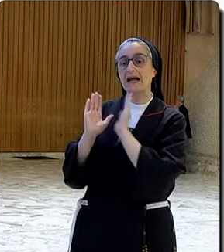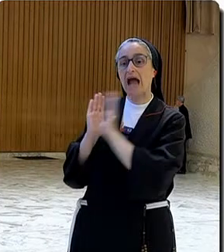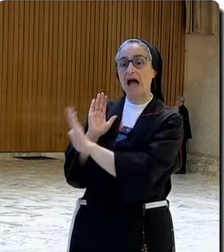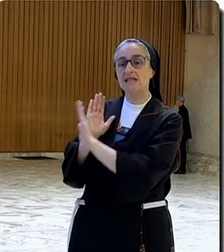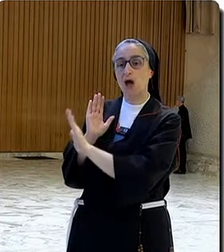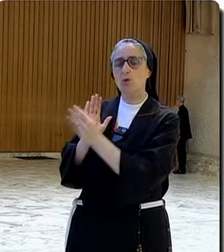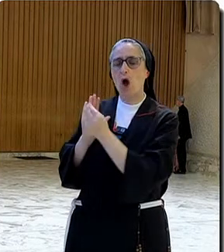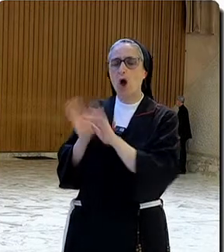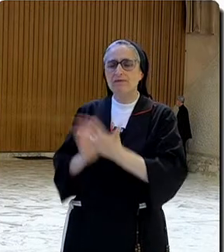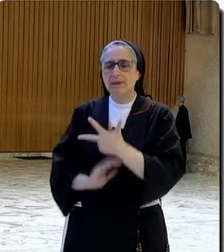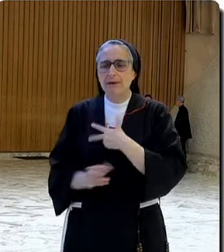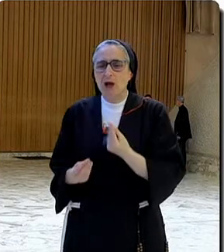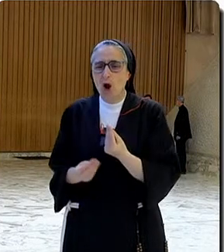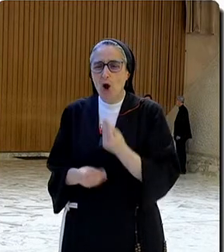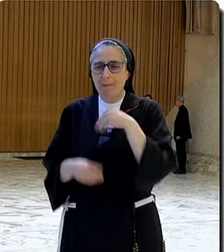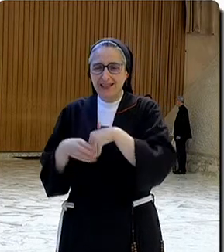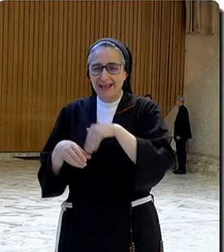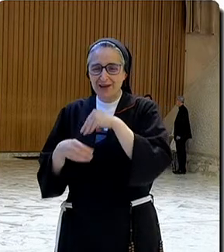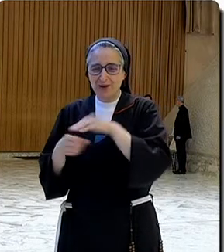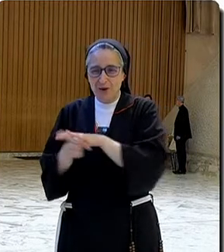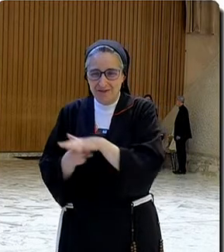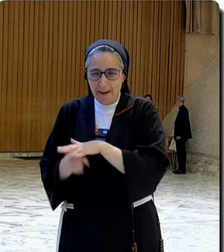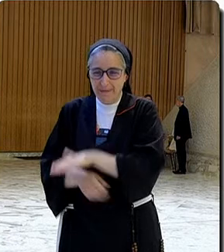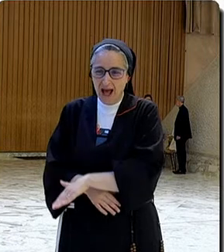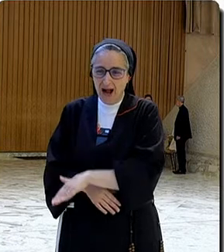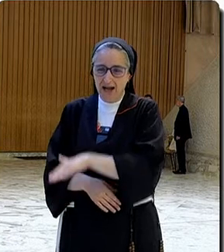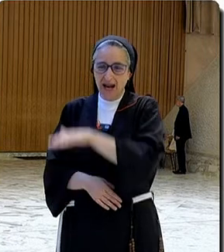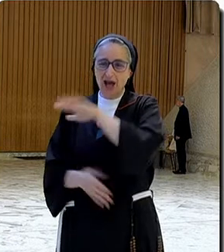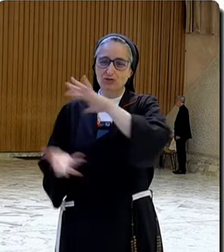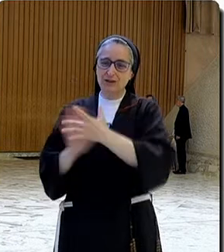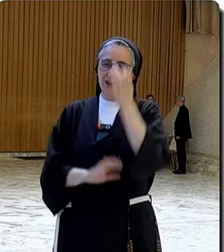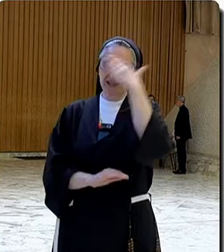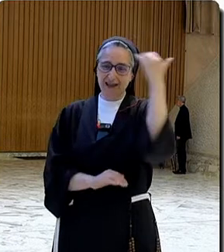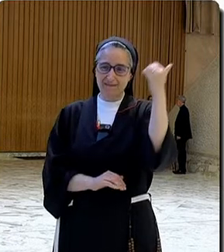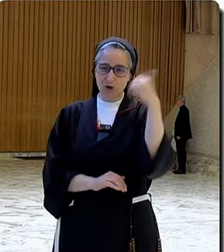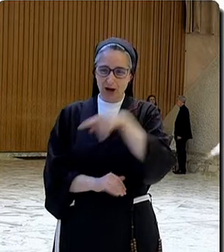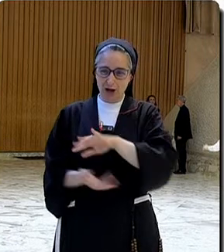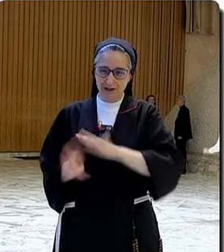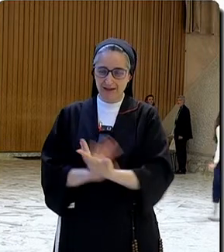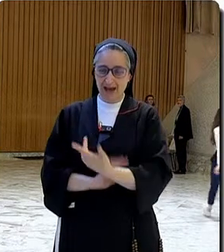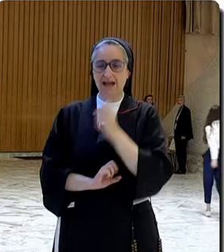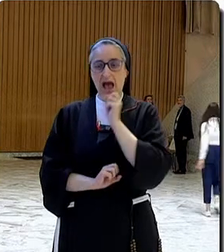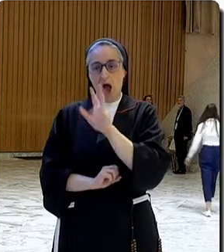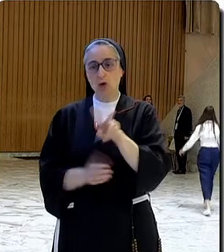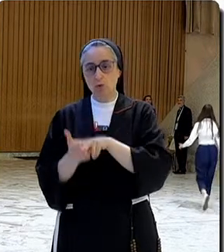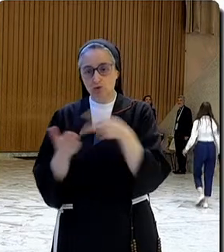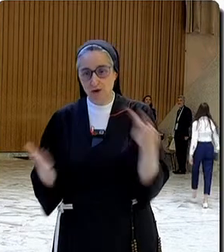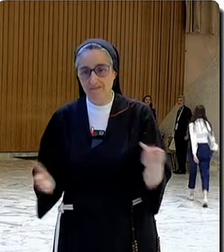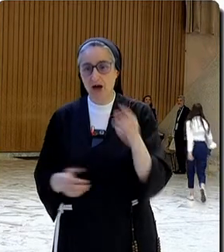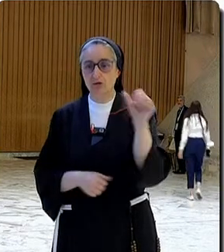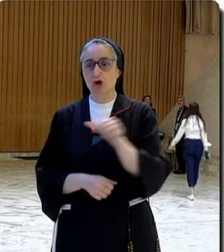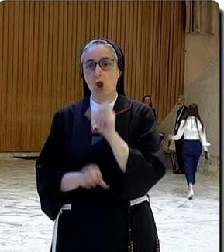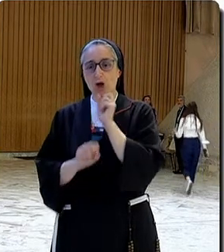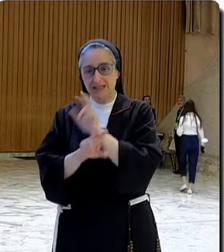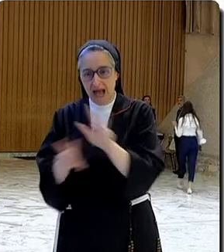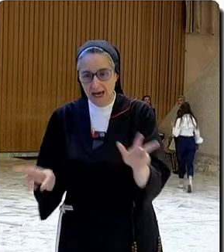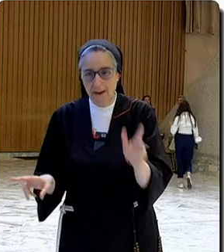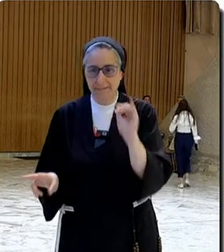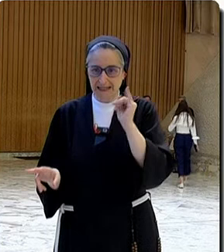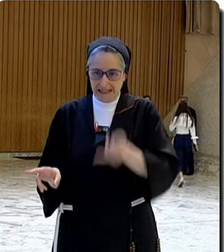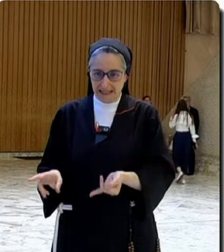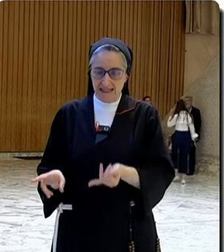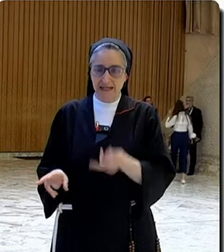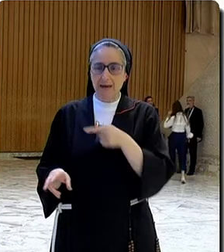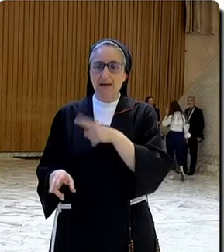Church fundamental sources of grace, they preach the gospel and administer the sacraments. And